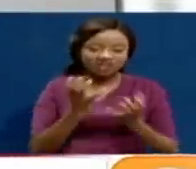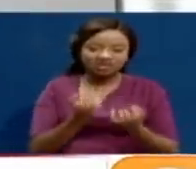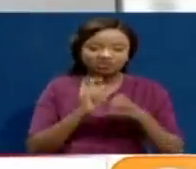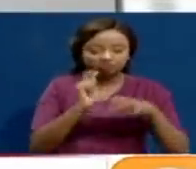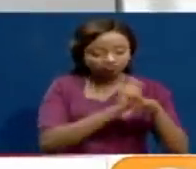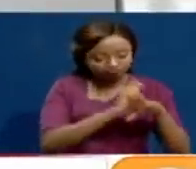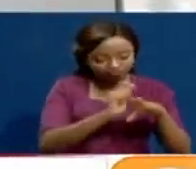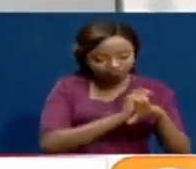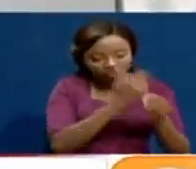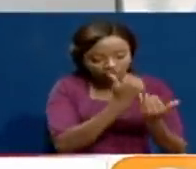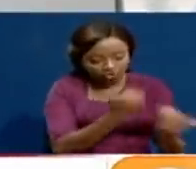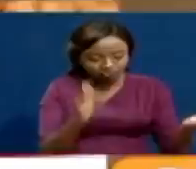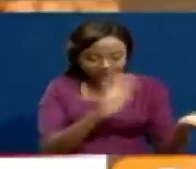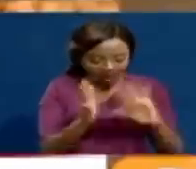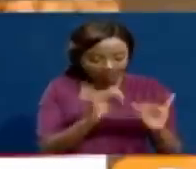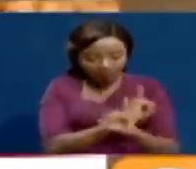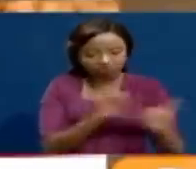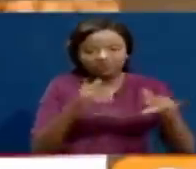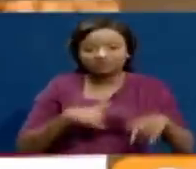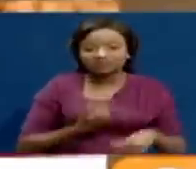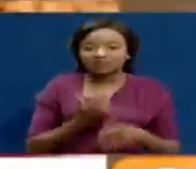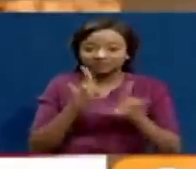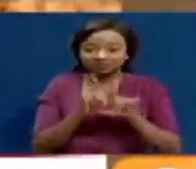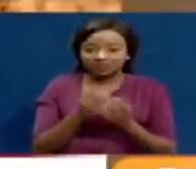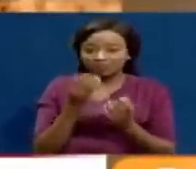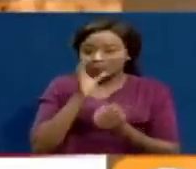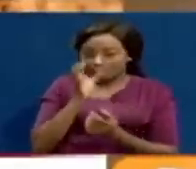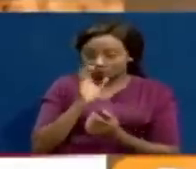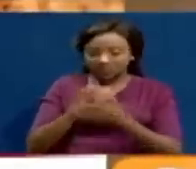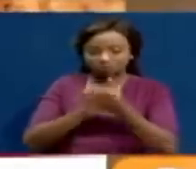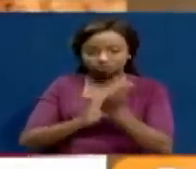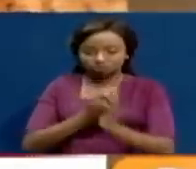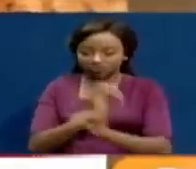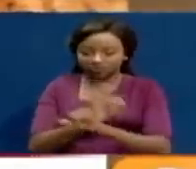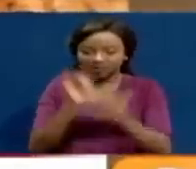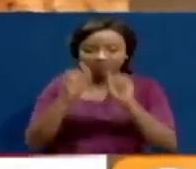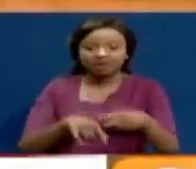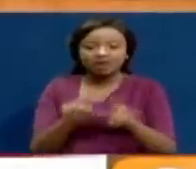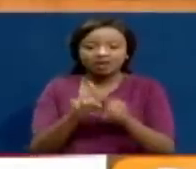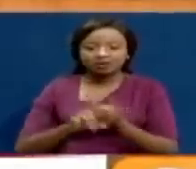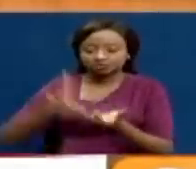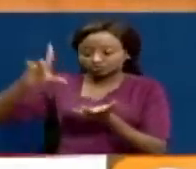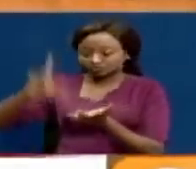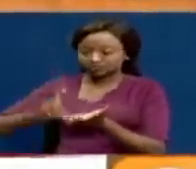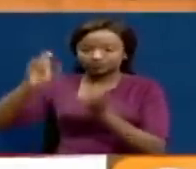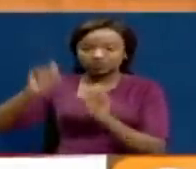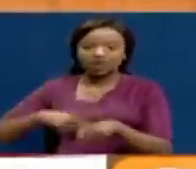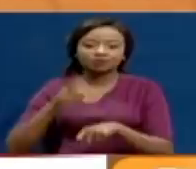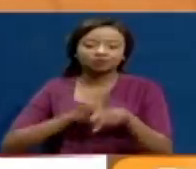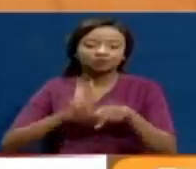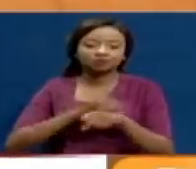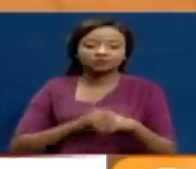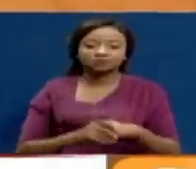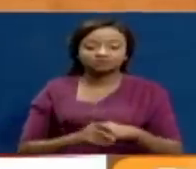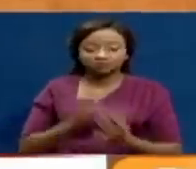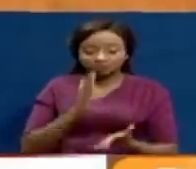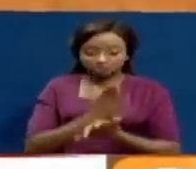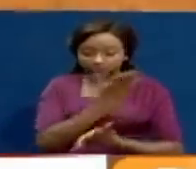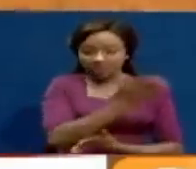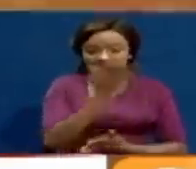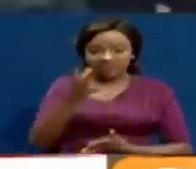hygiene. Schools have been directed to ensure hand washing with soap and water or use of alcoholic-based sanitizers. The learning